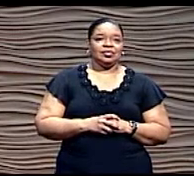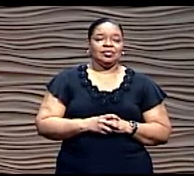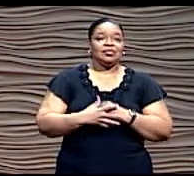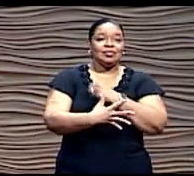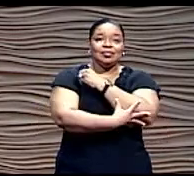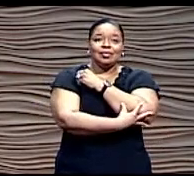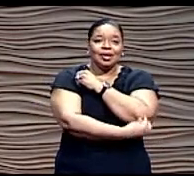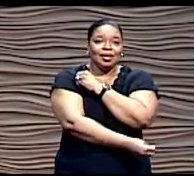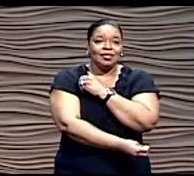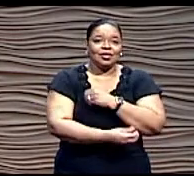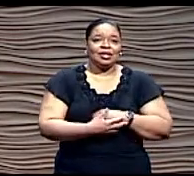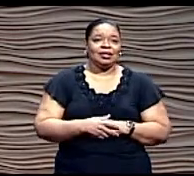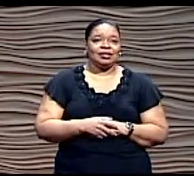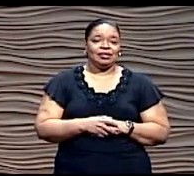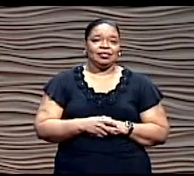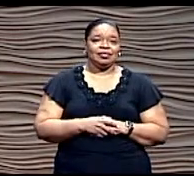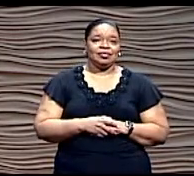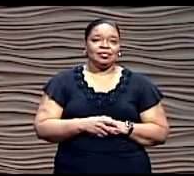Poverty.